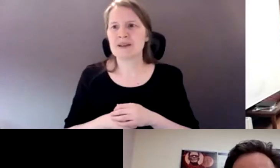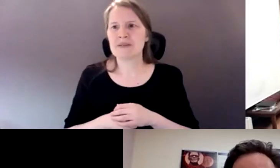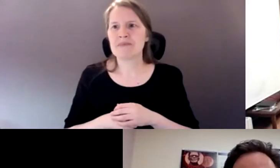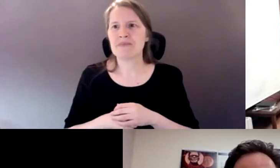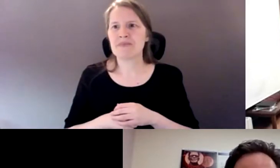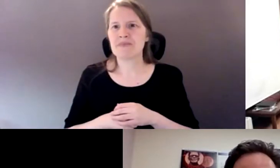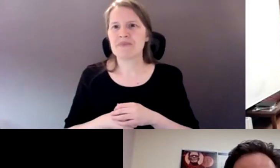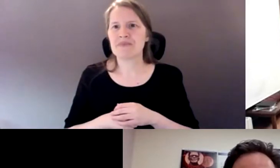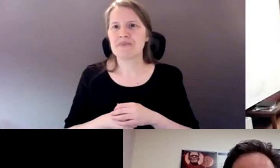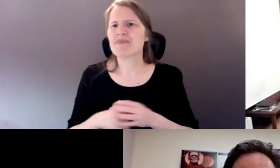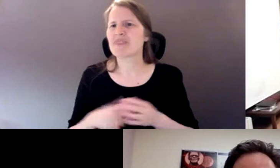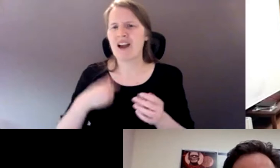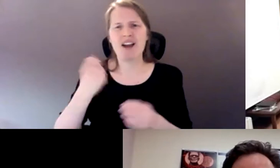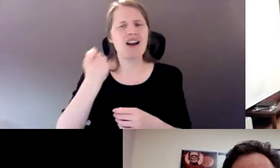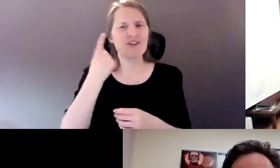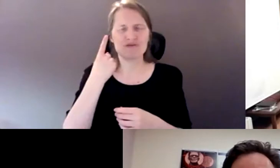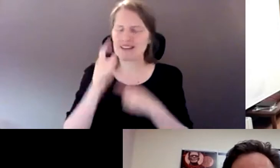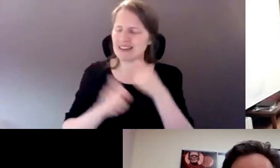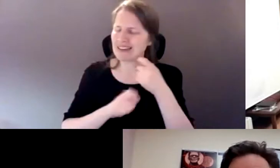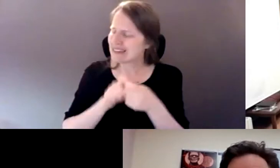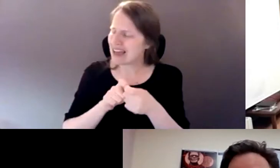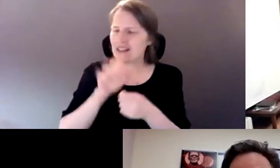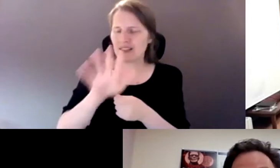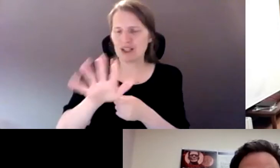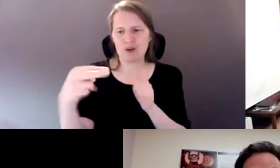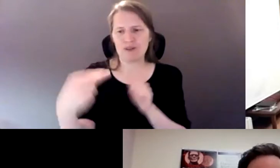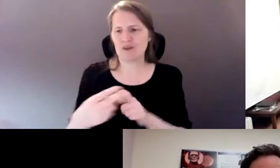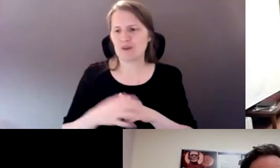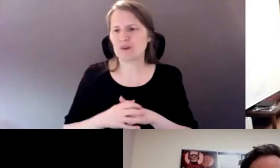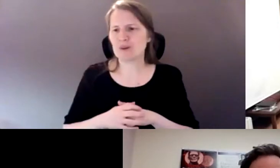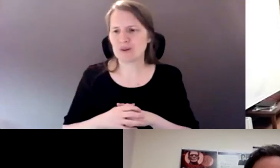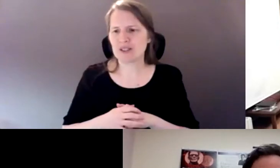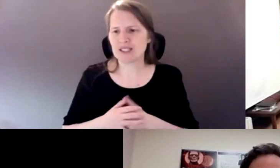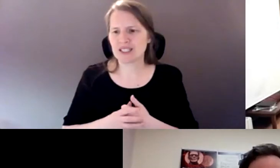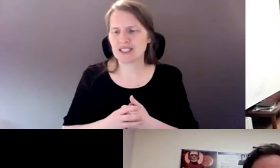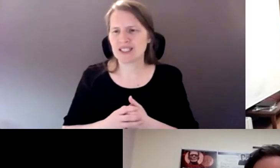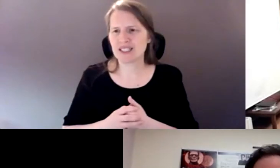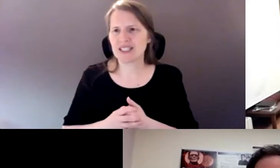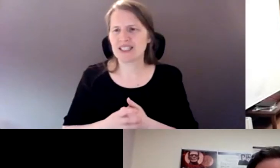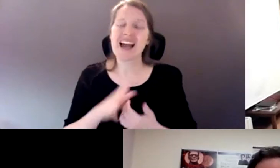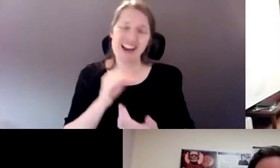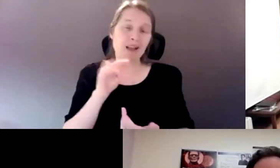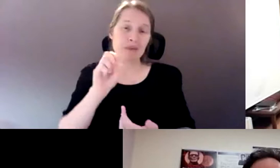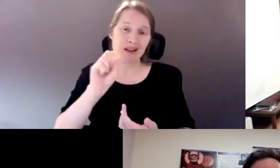I understand exactly what your position is, and it sort of evokes Sartre as well,